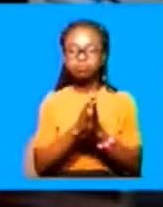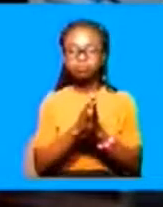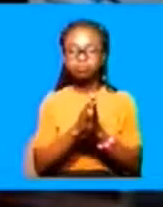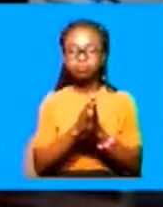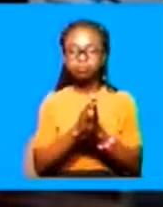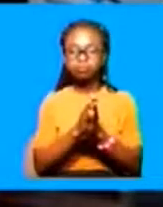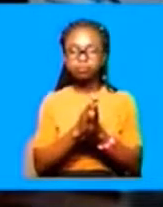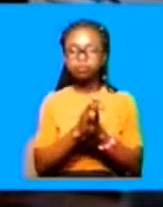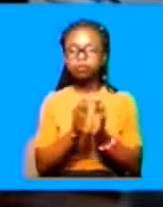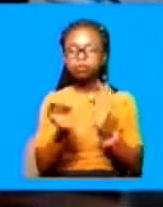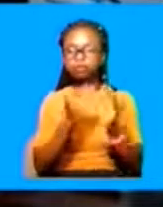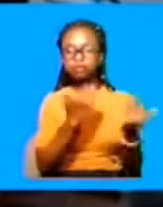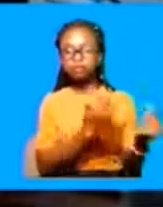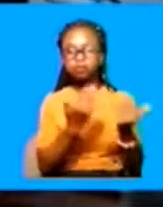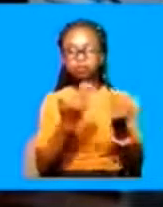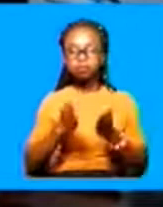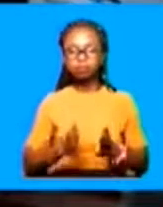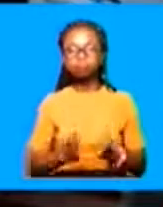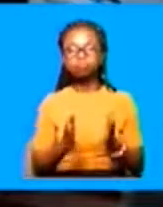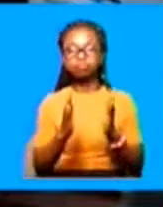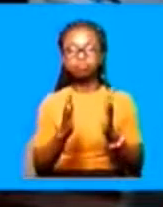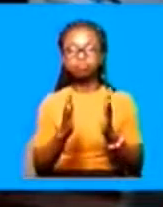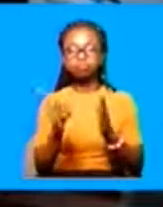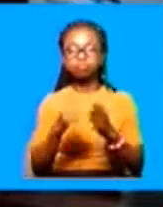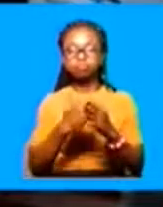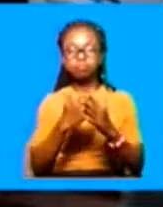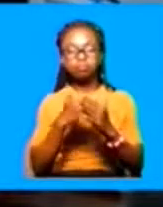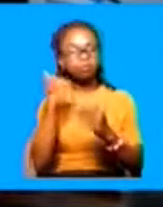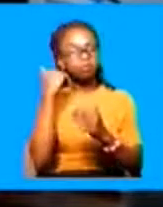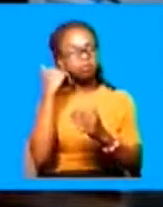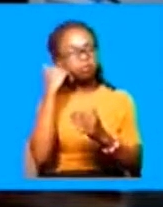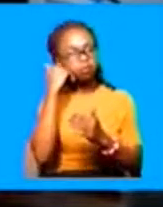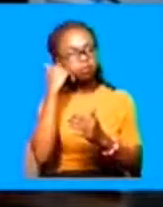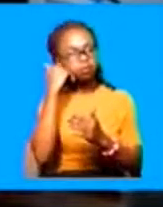onyuol to obedo gi tuo